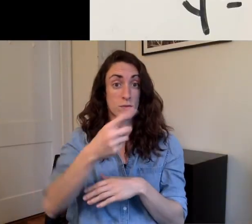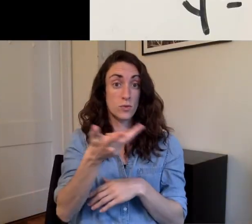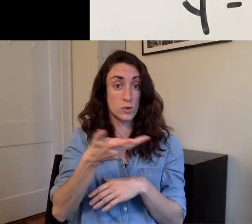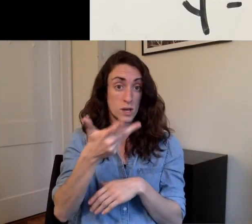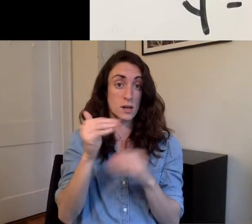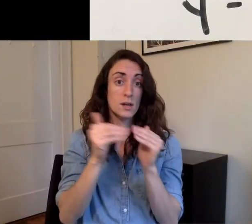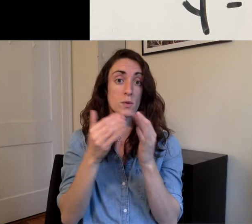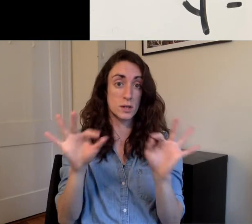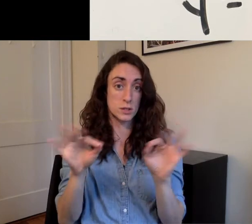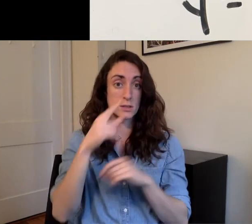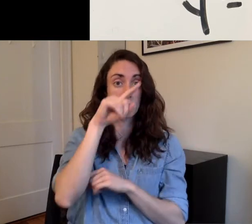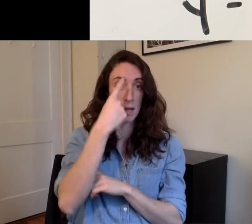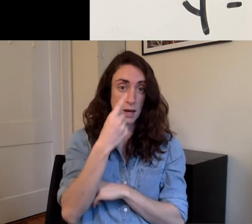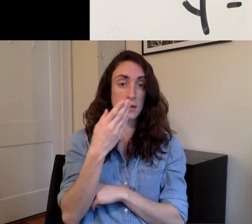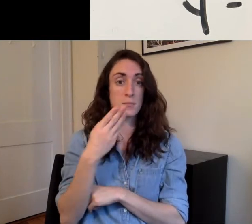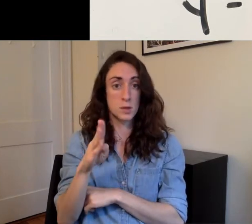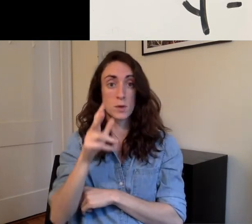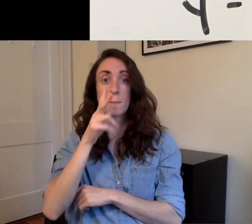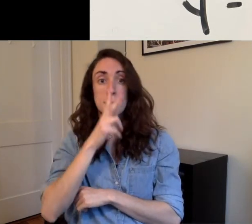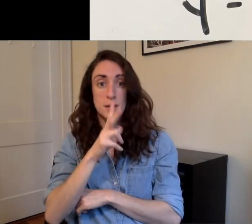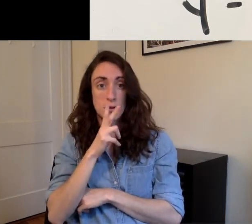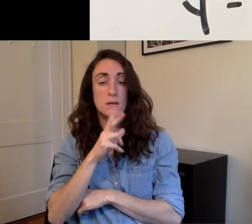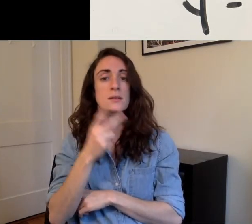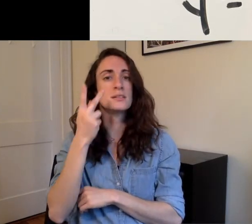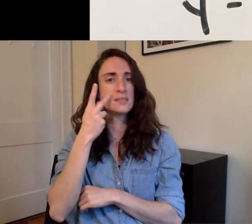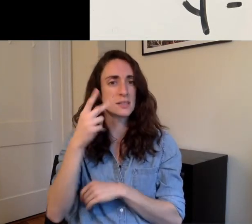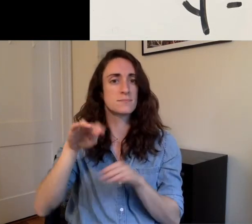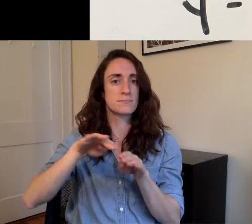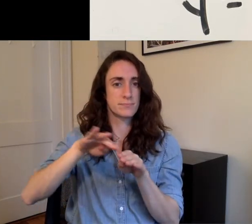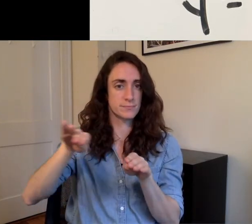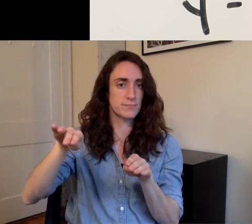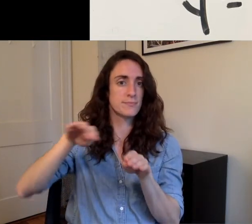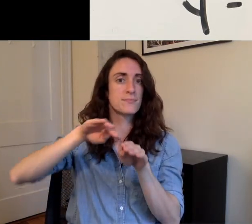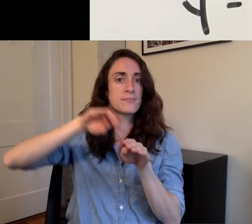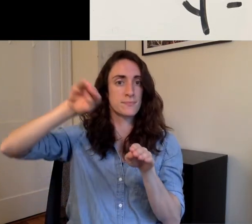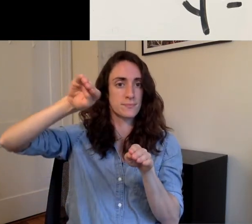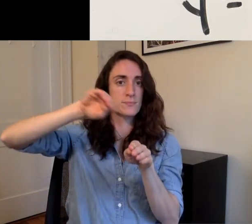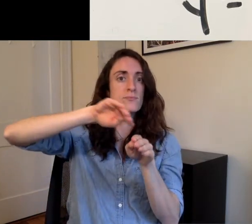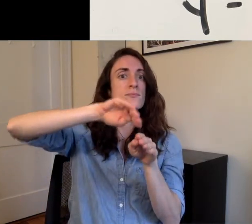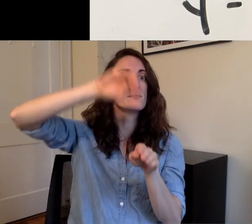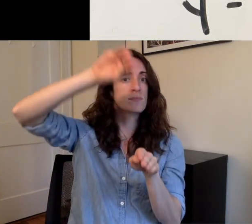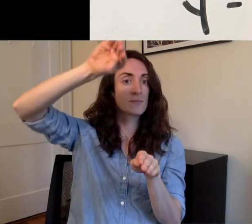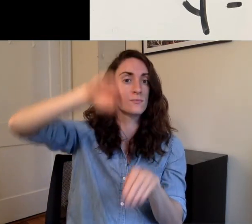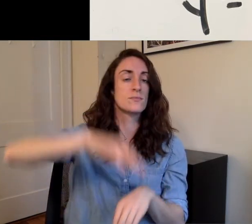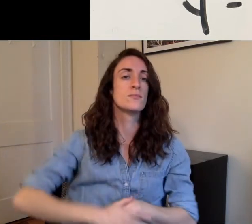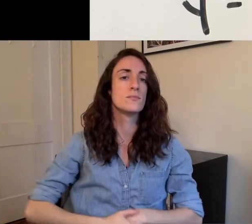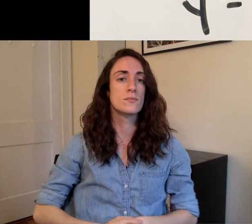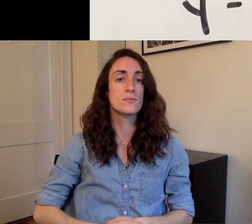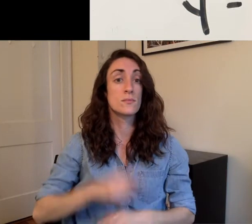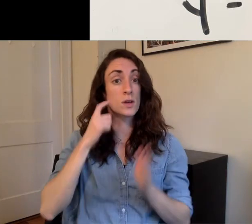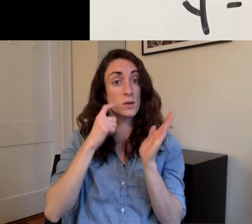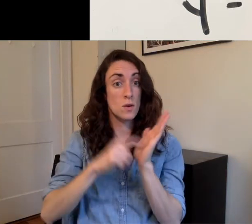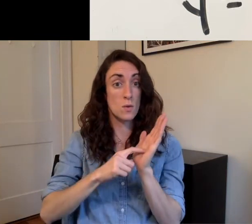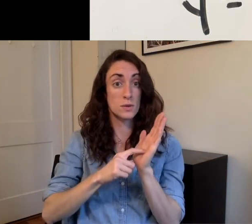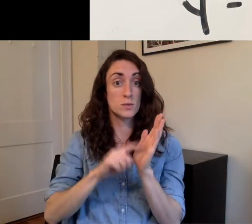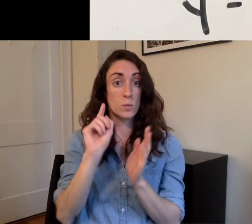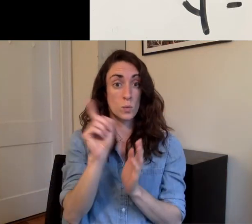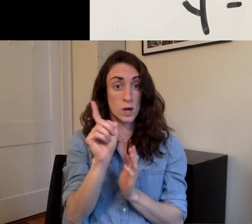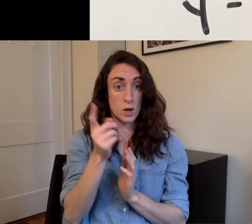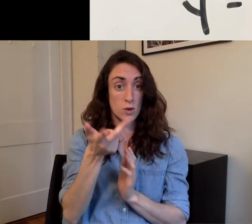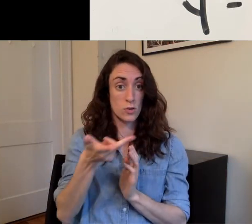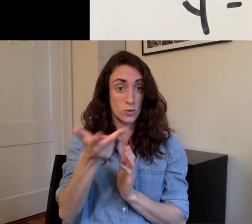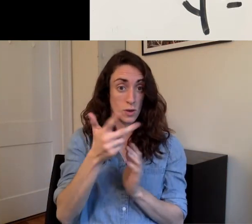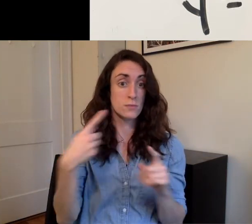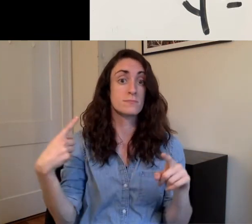So now we can graph these three lines, and we can see that they look very different than the examples we looked at before. They're not parallel. Each one has a different level